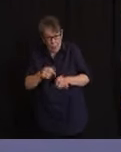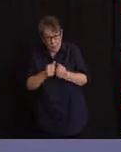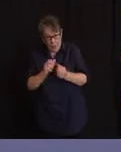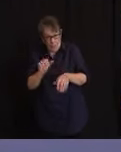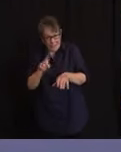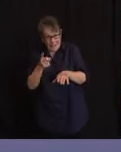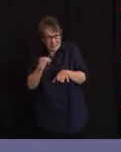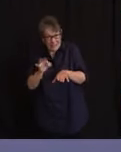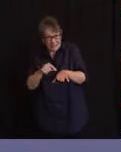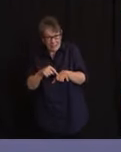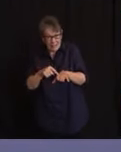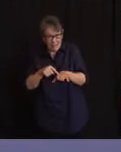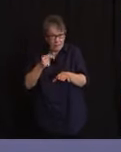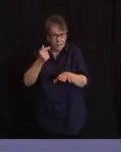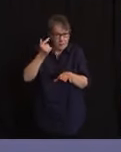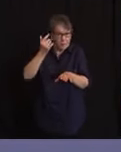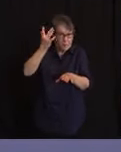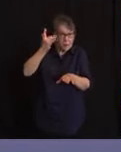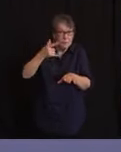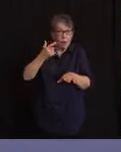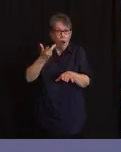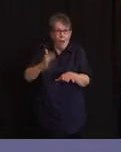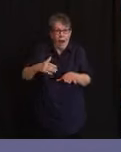cancer or some other debilitating disease,